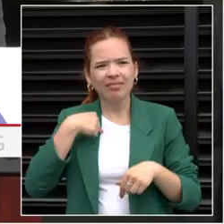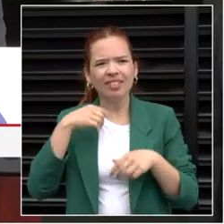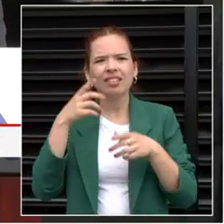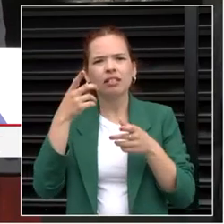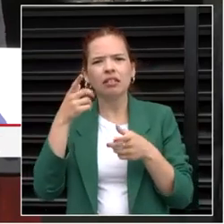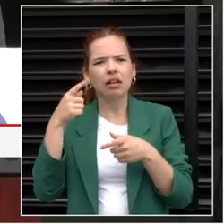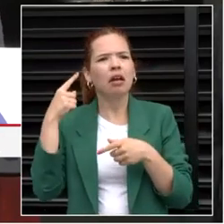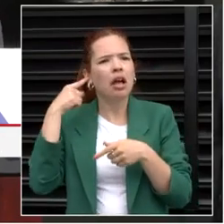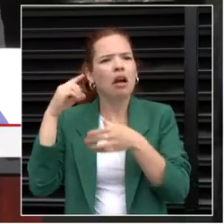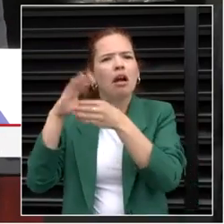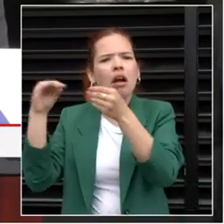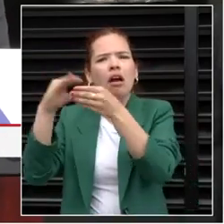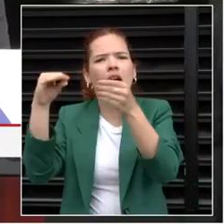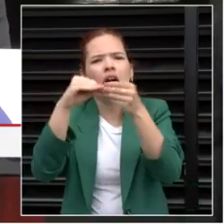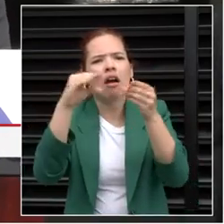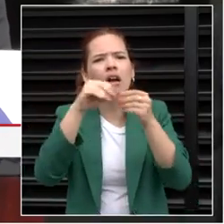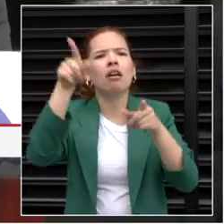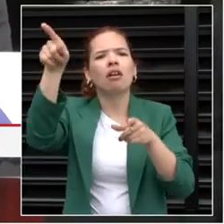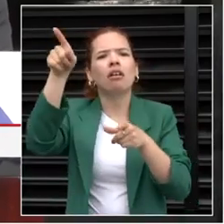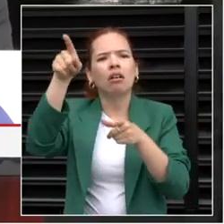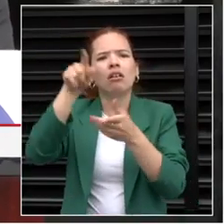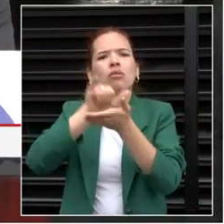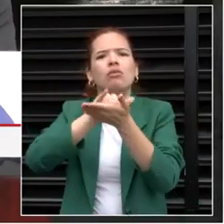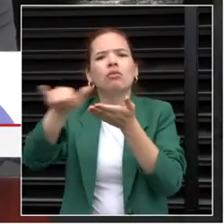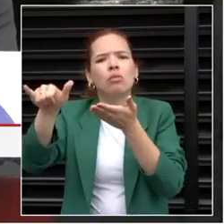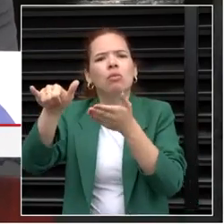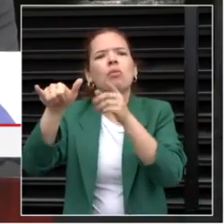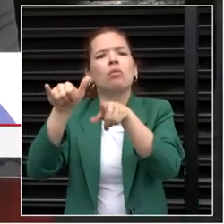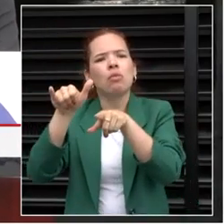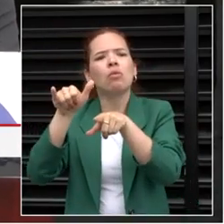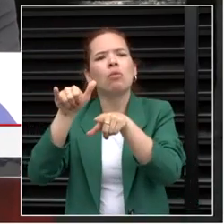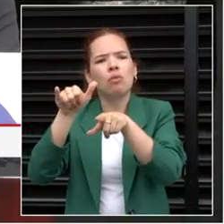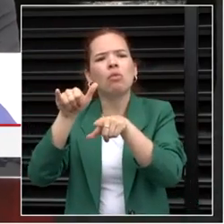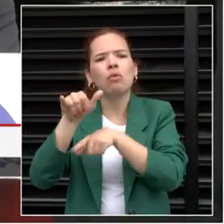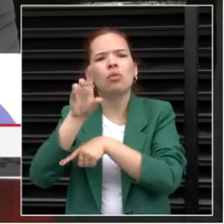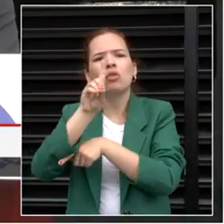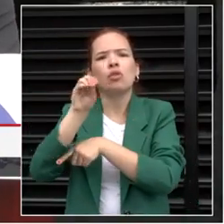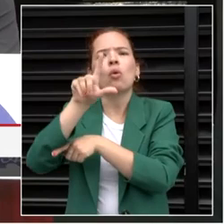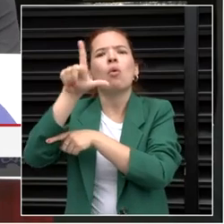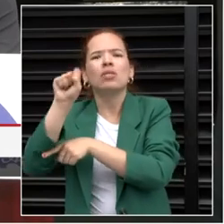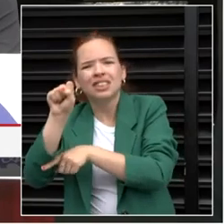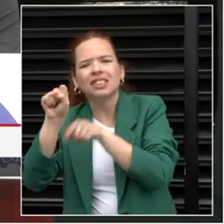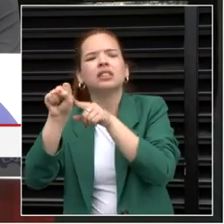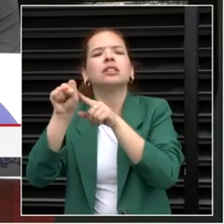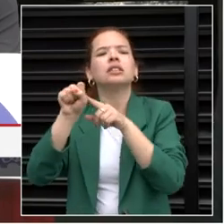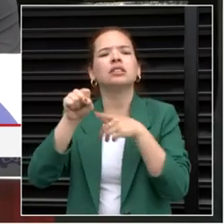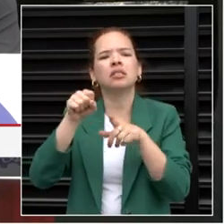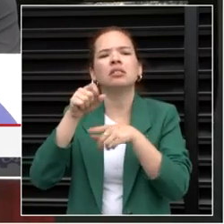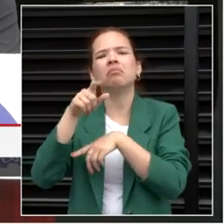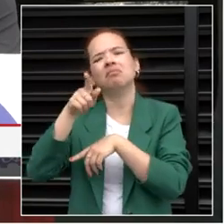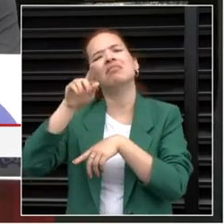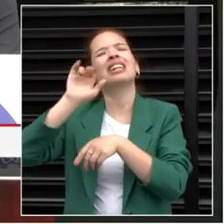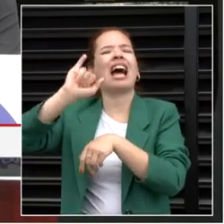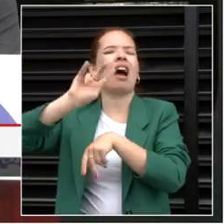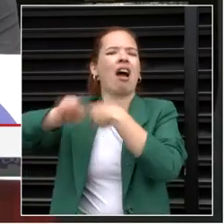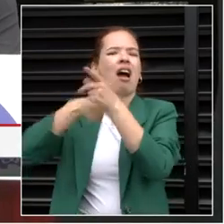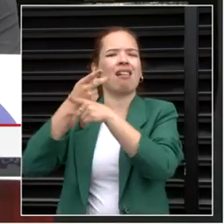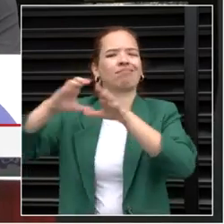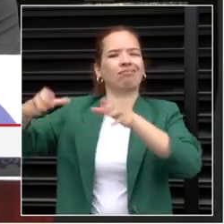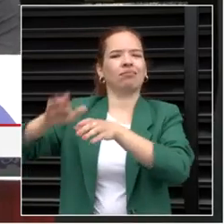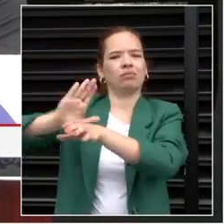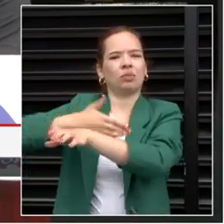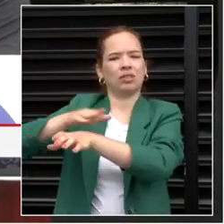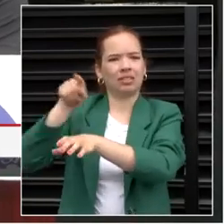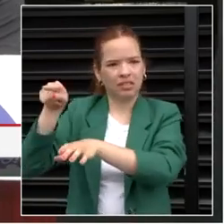see that. So I go down there. Wow, what a weird place! What weird people! They're all, it's